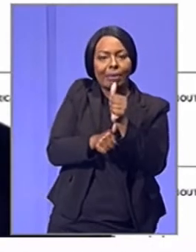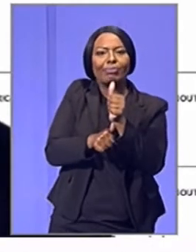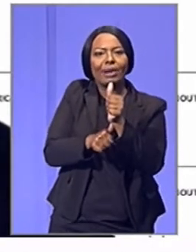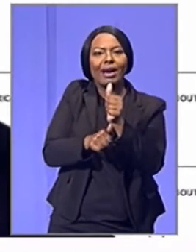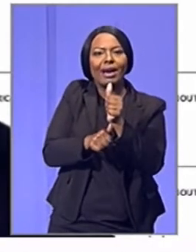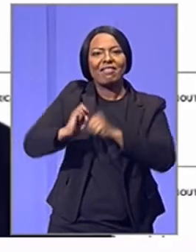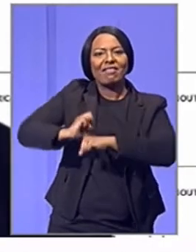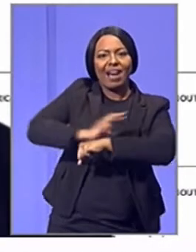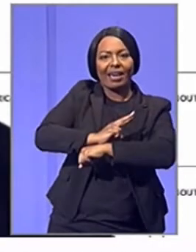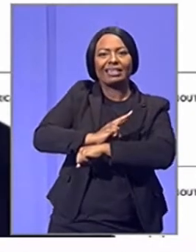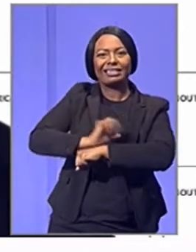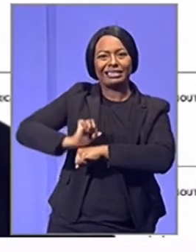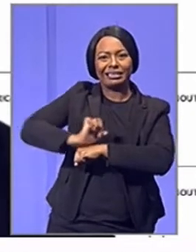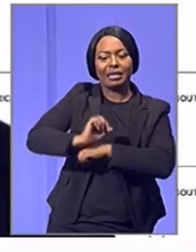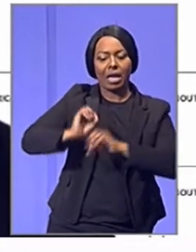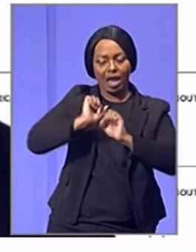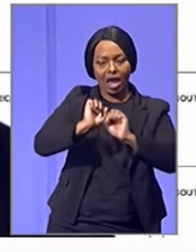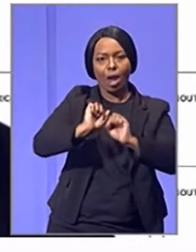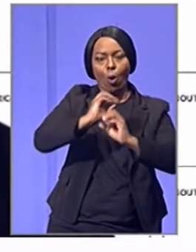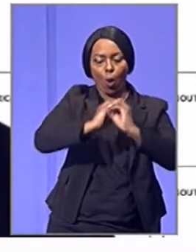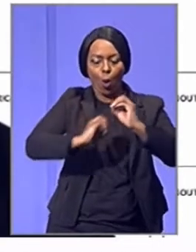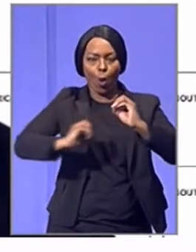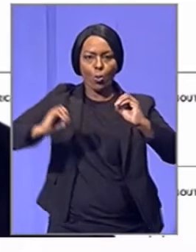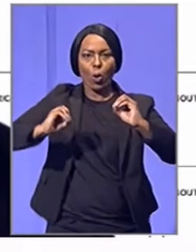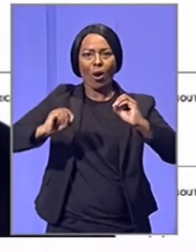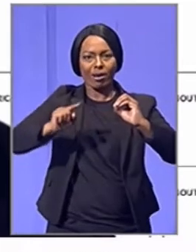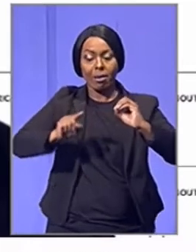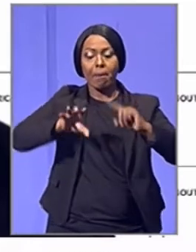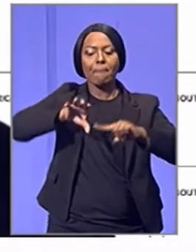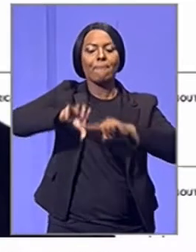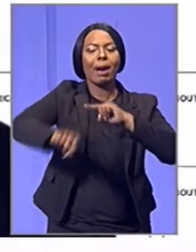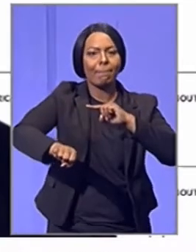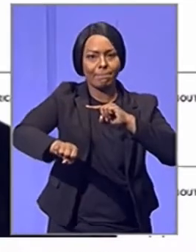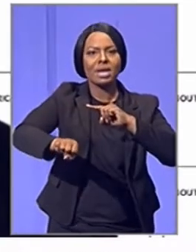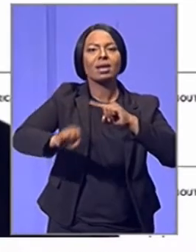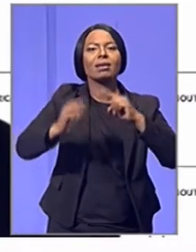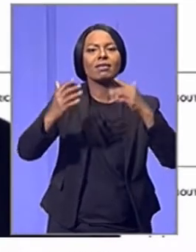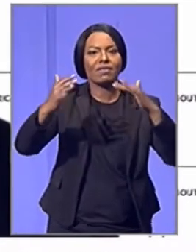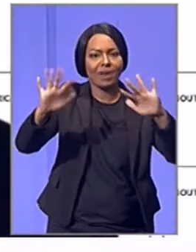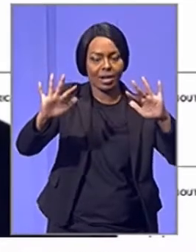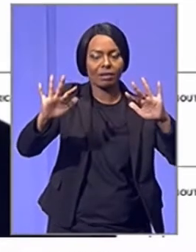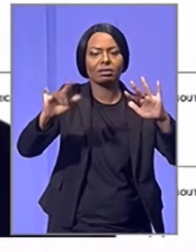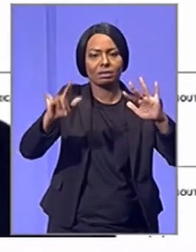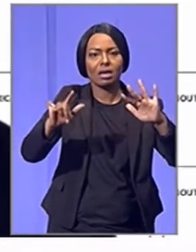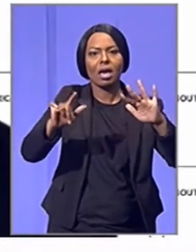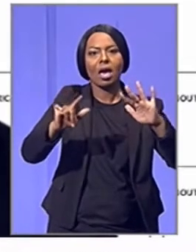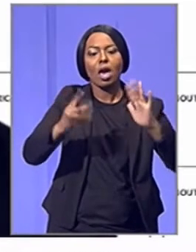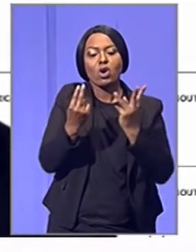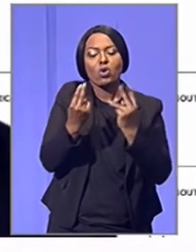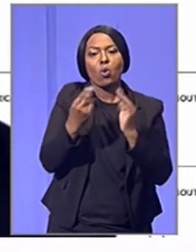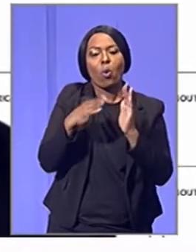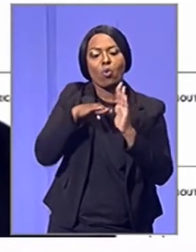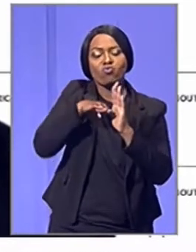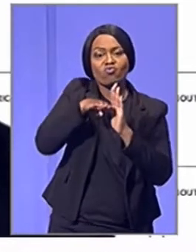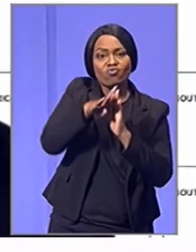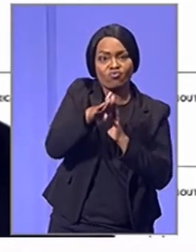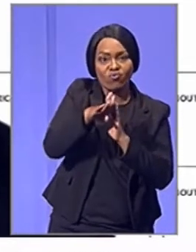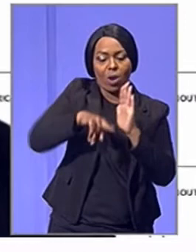So our scientists have been saying to us that a new wave will be driven by a new